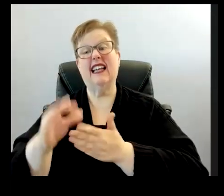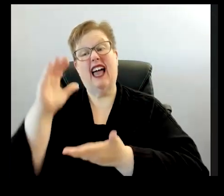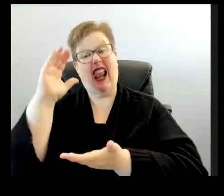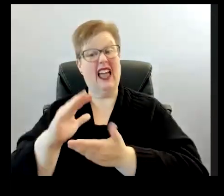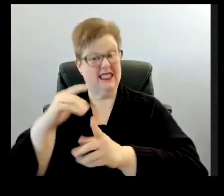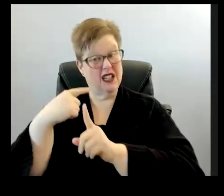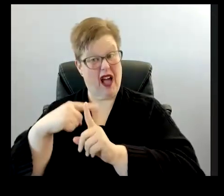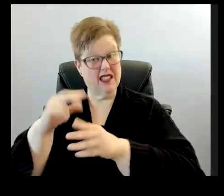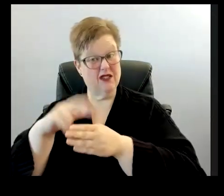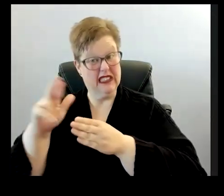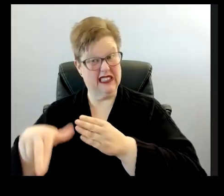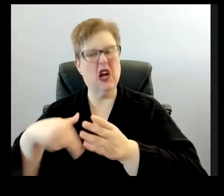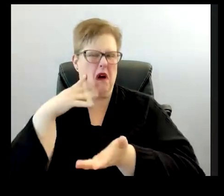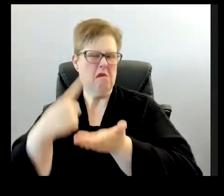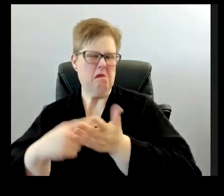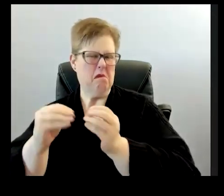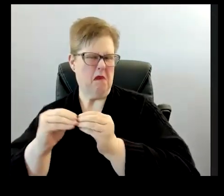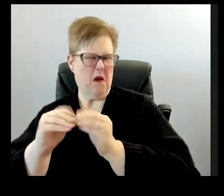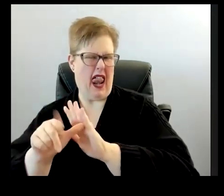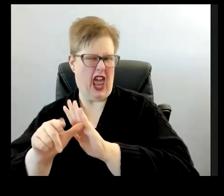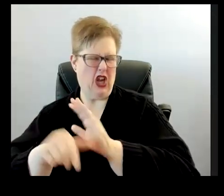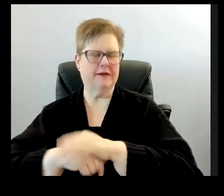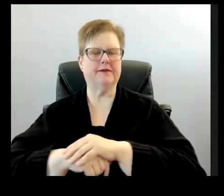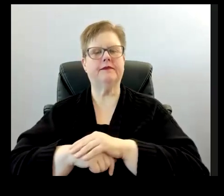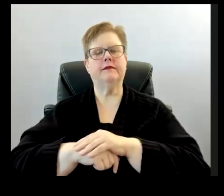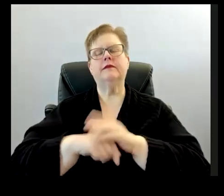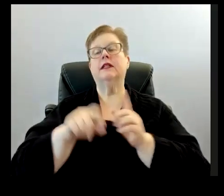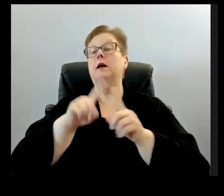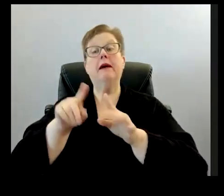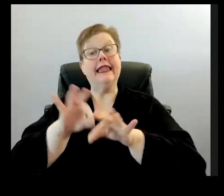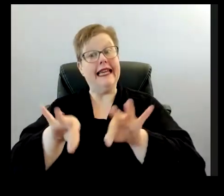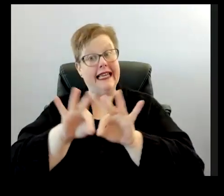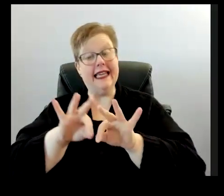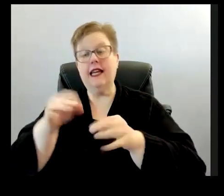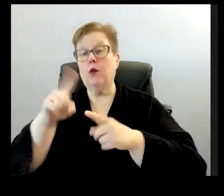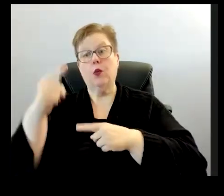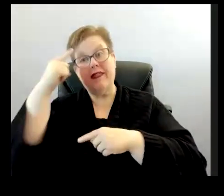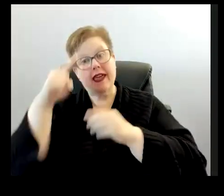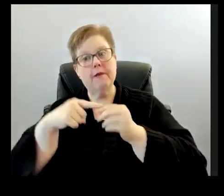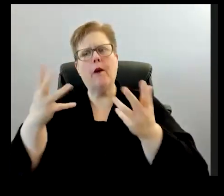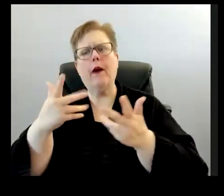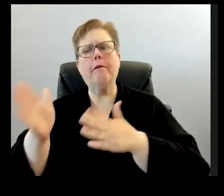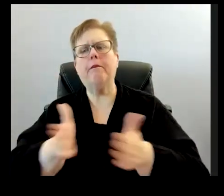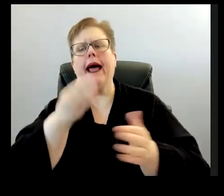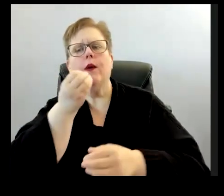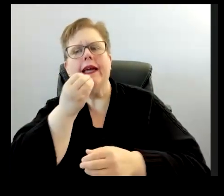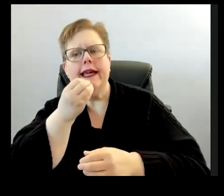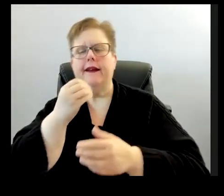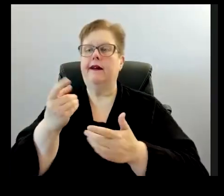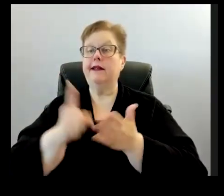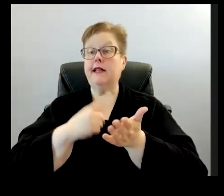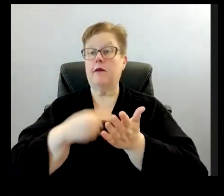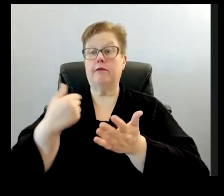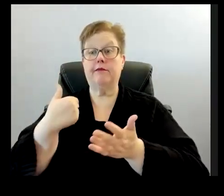positive results. And we'll talk more about that later. But the key is just like when you're thinking about what you're going to eat, sometimes